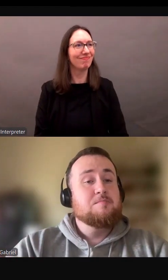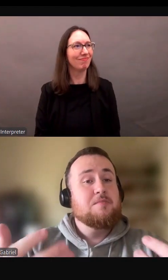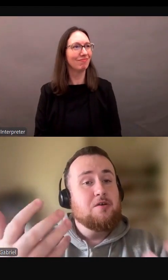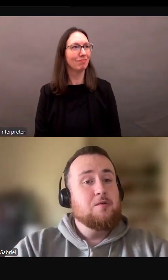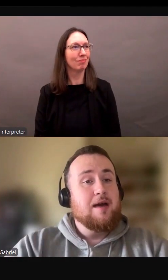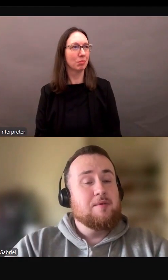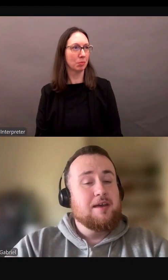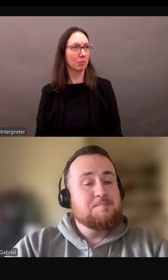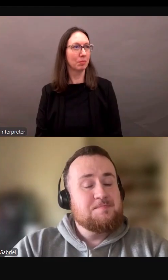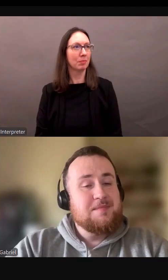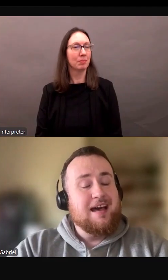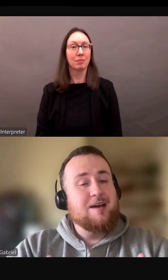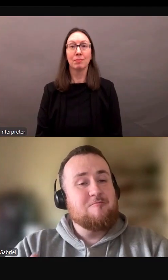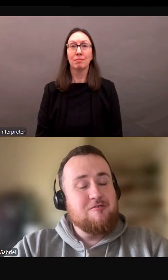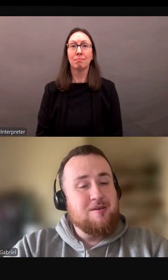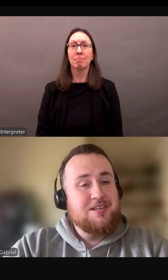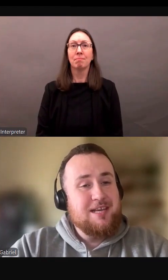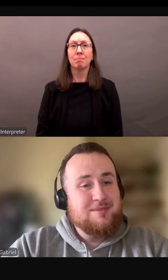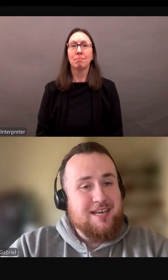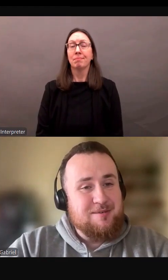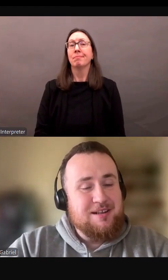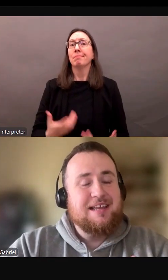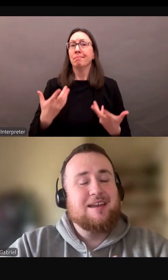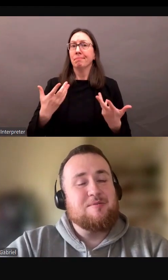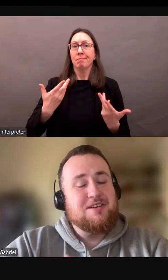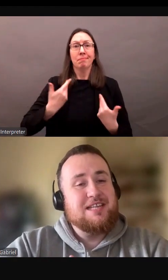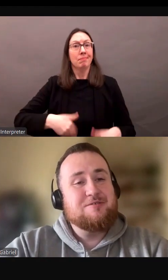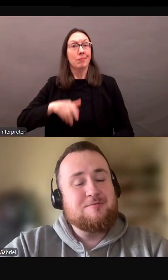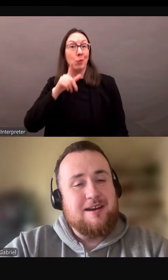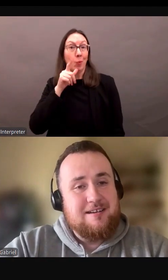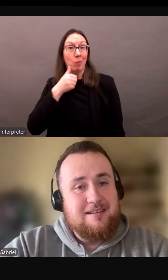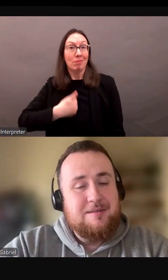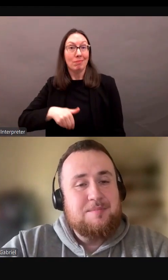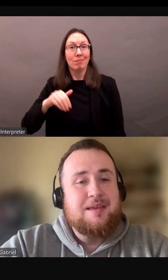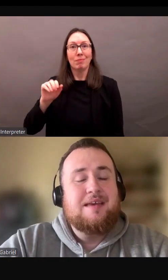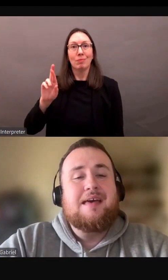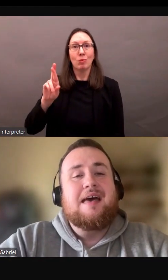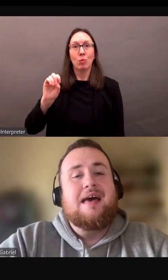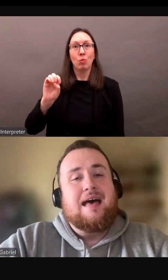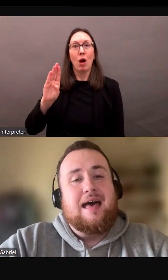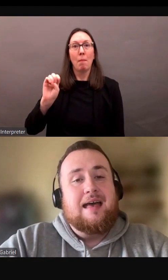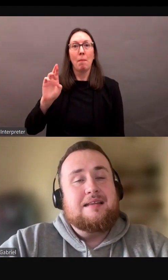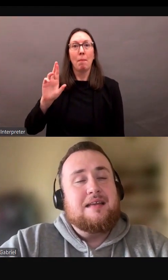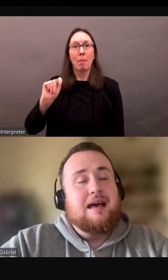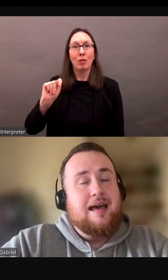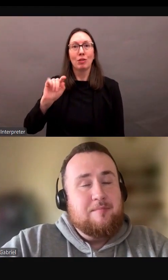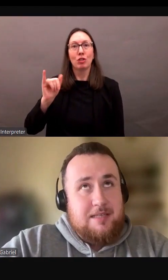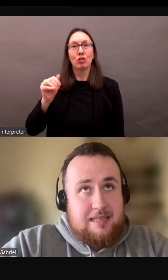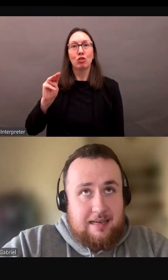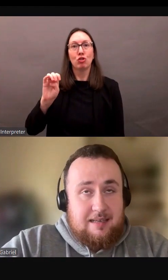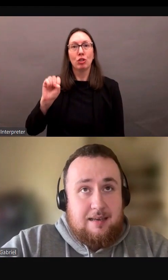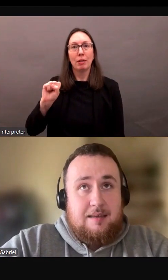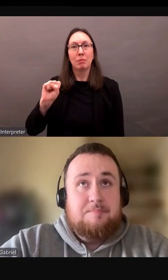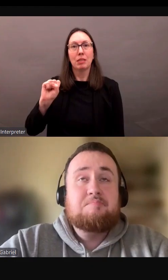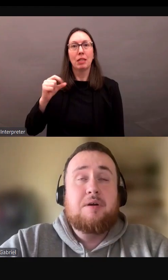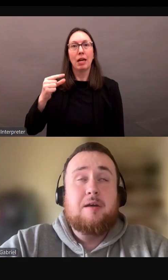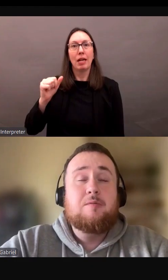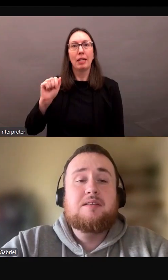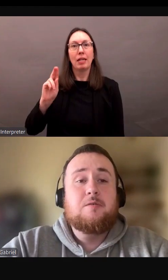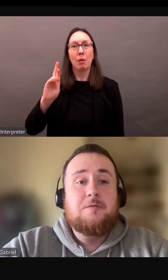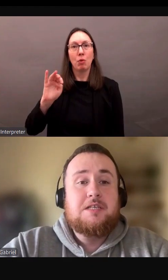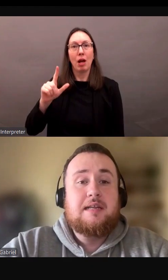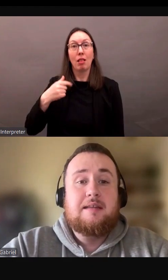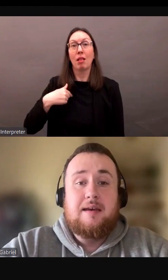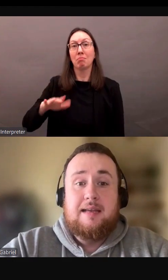So who am I? I'm Robert James Gabriel, and I'm originally from Ireland. And I'm dyslexic, but I